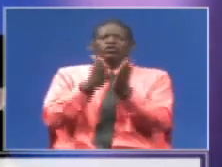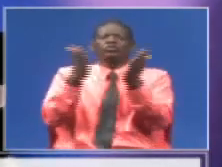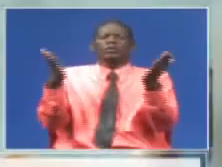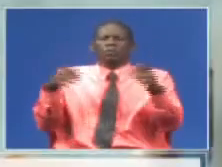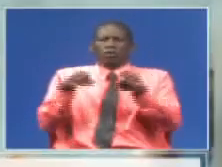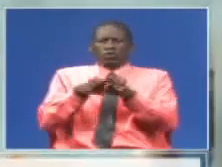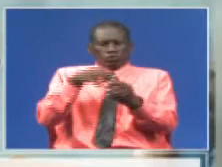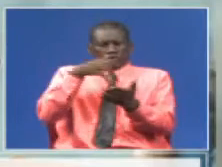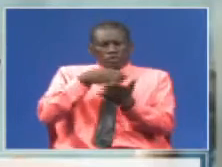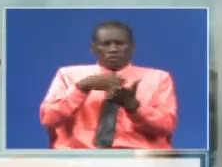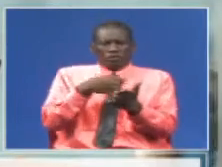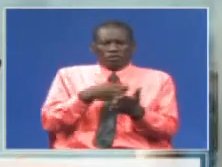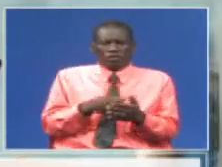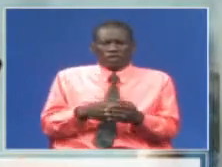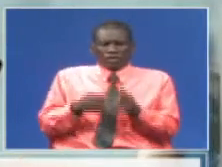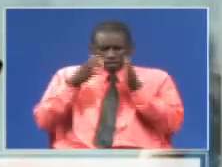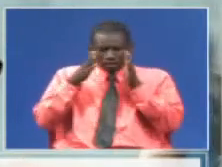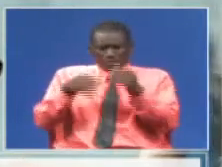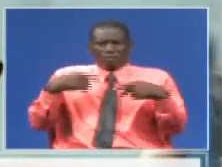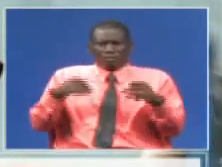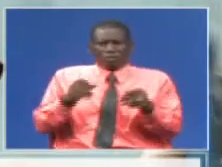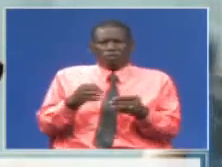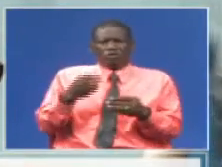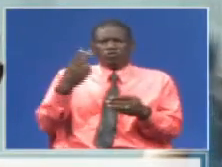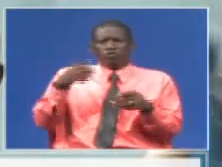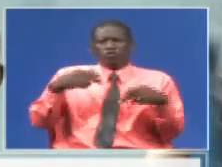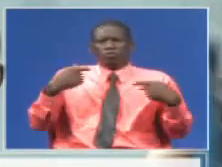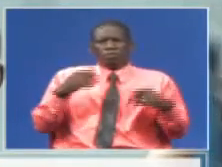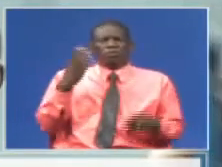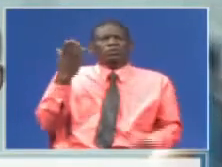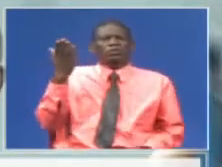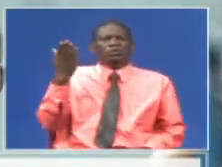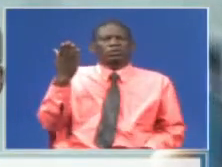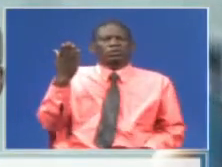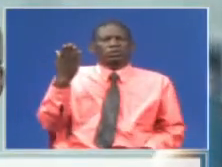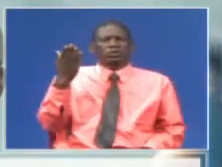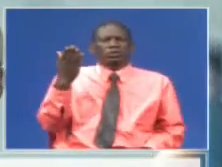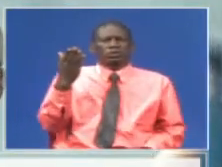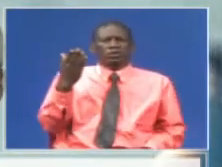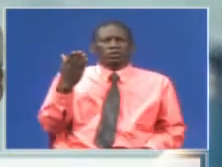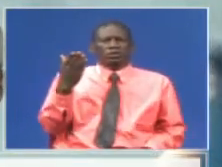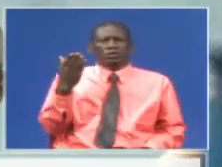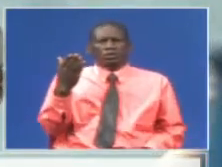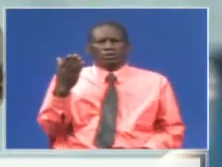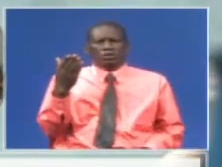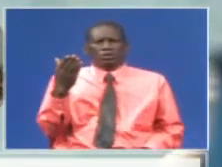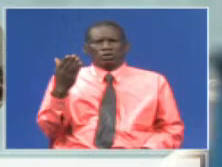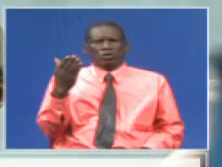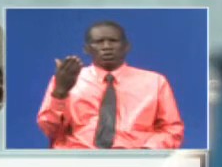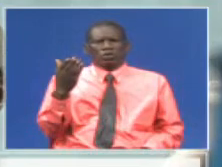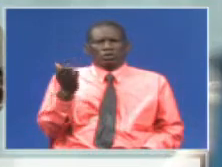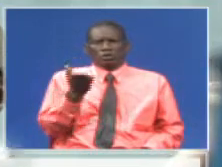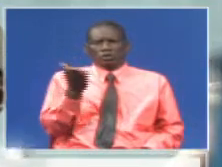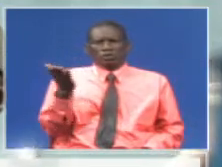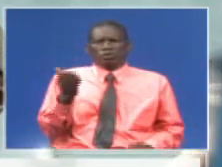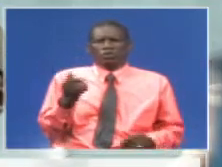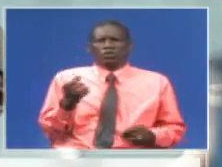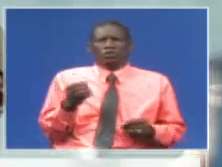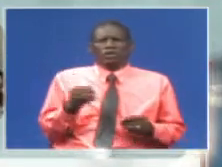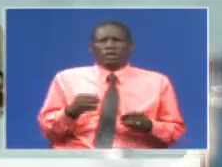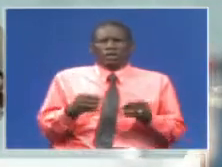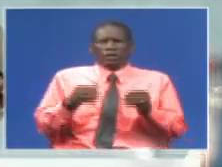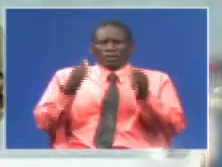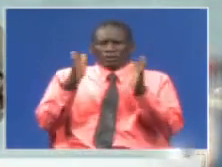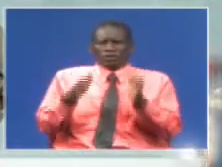also involved. The main players here are Kantano Habimana, Valerie Bemariki, and Georges Rougiou, a white man from Belgium